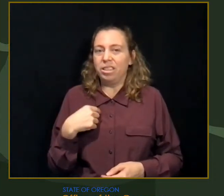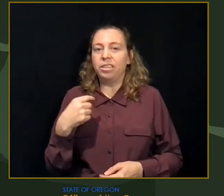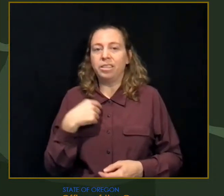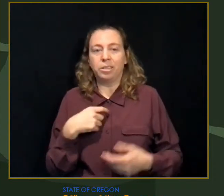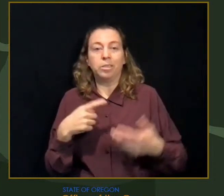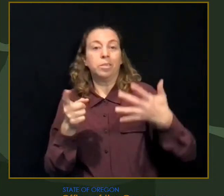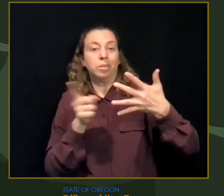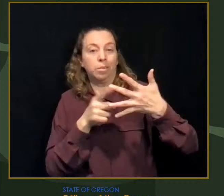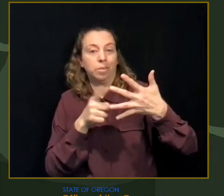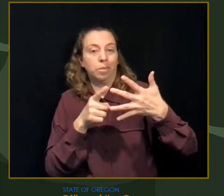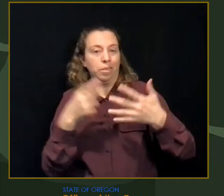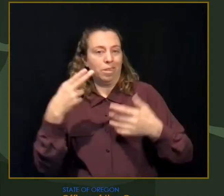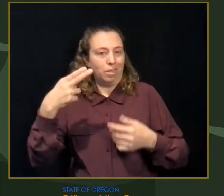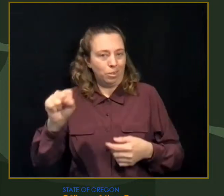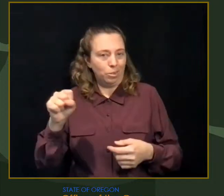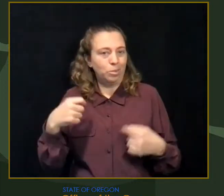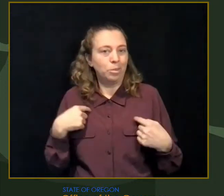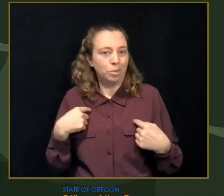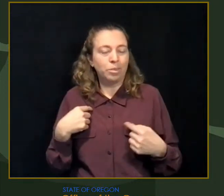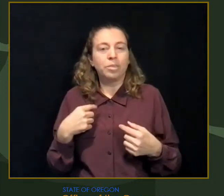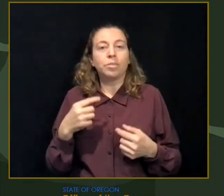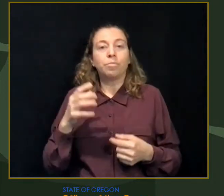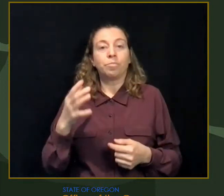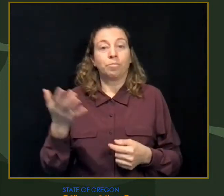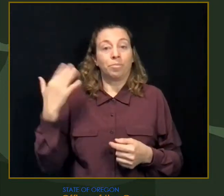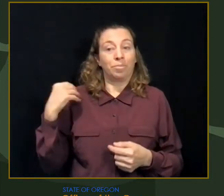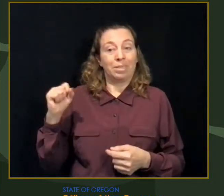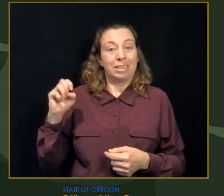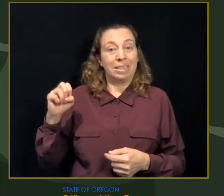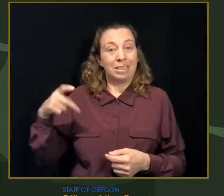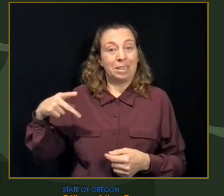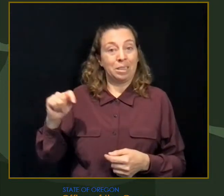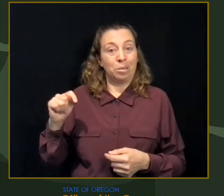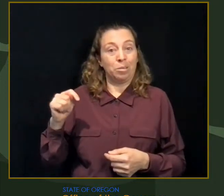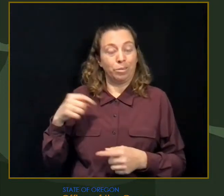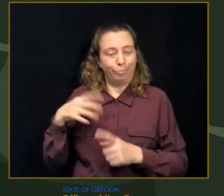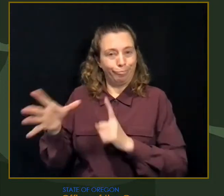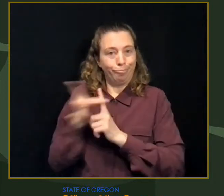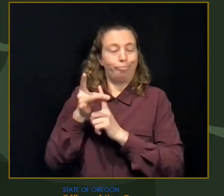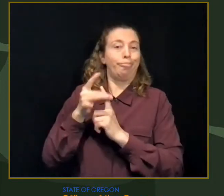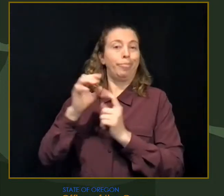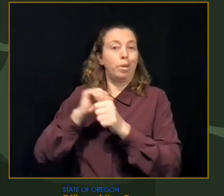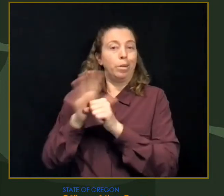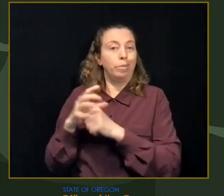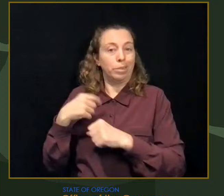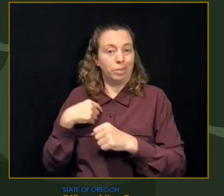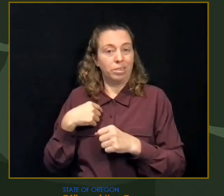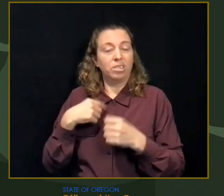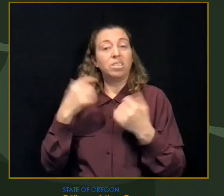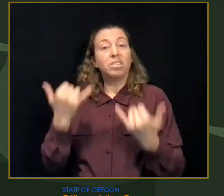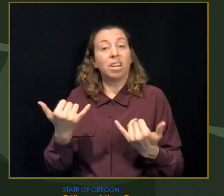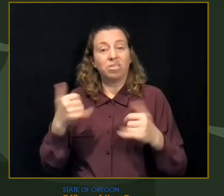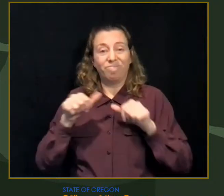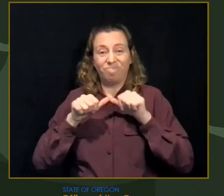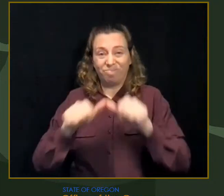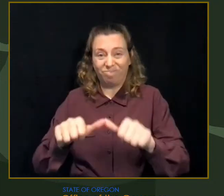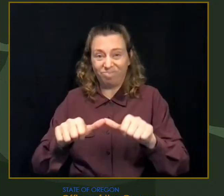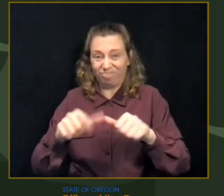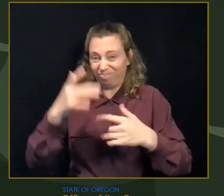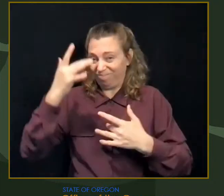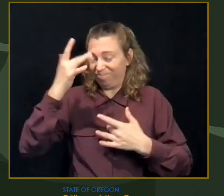post-COVID since September 2020. And for me, having COVID was post-COVID was one of the worst and